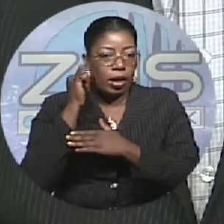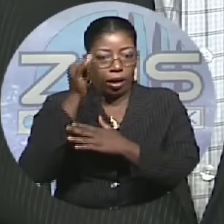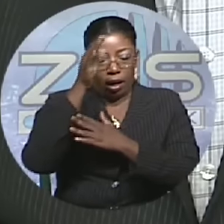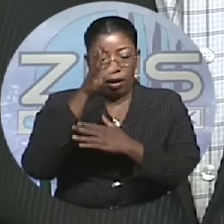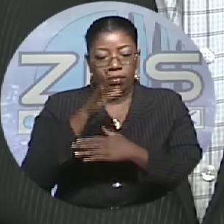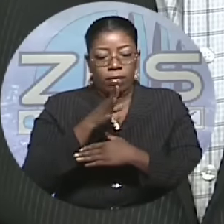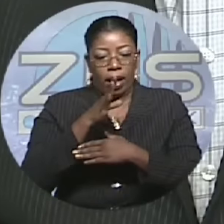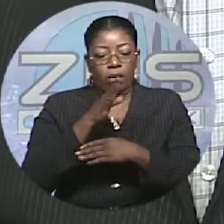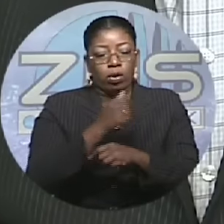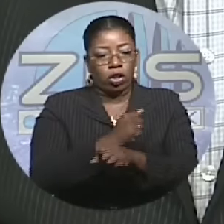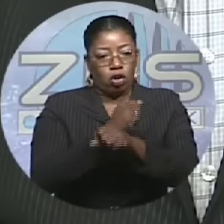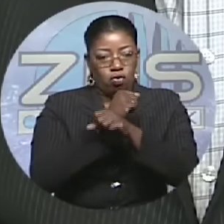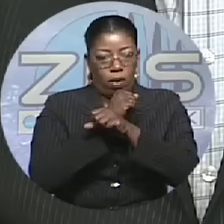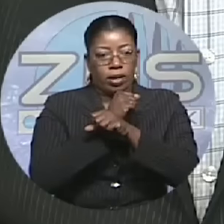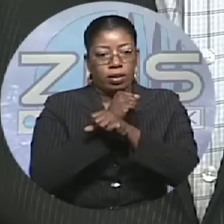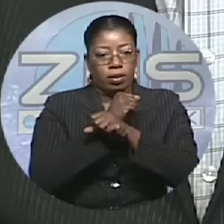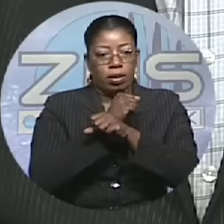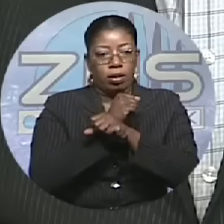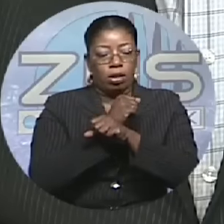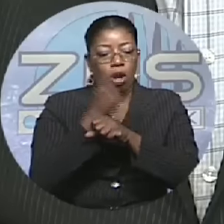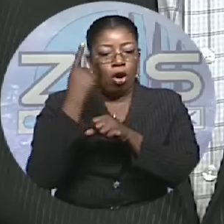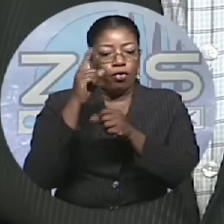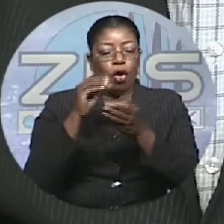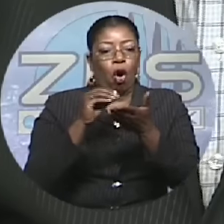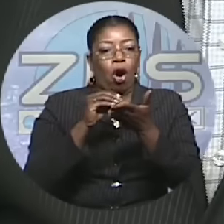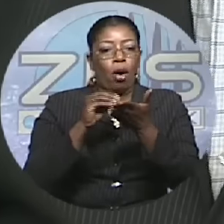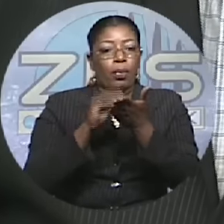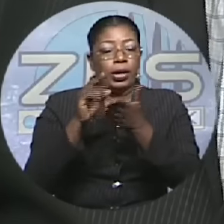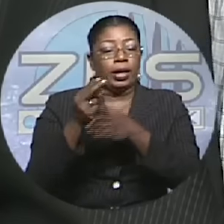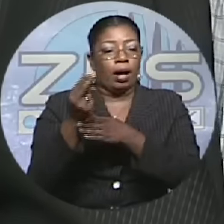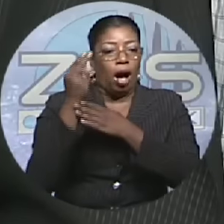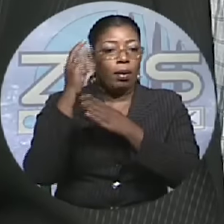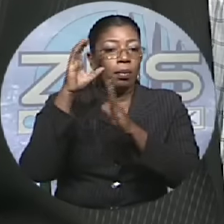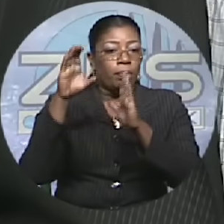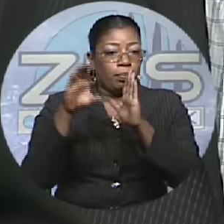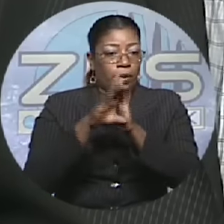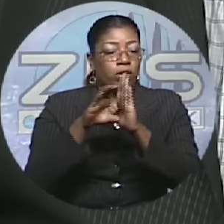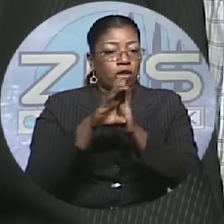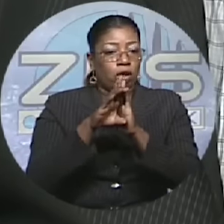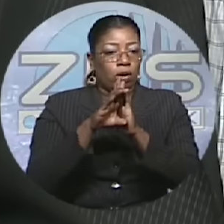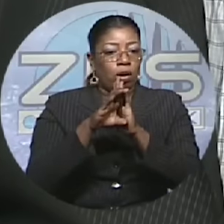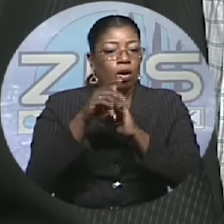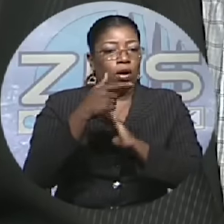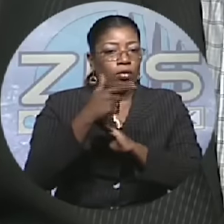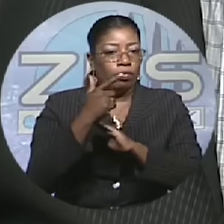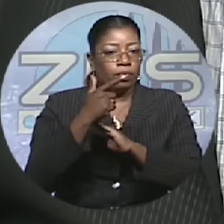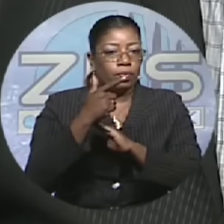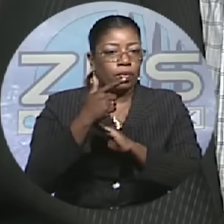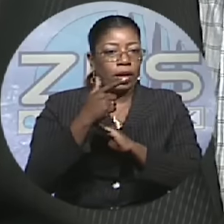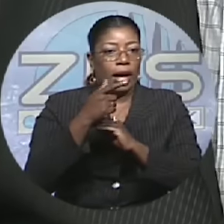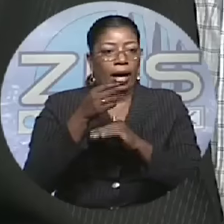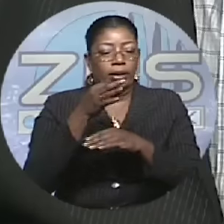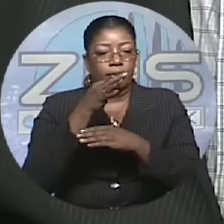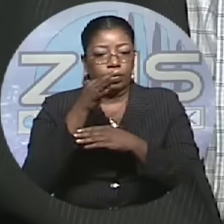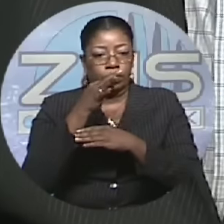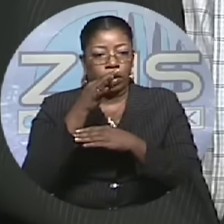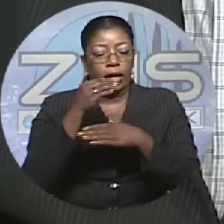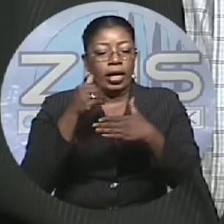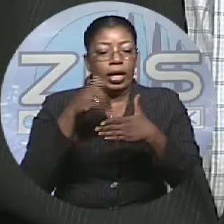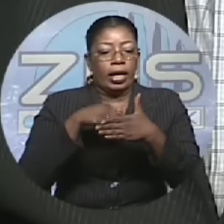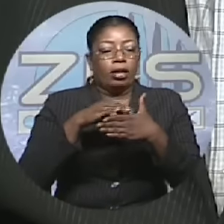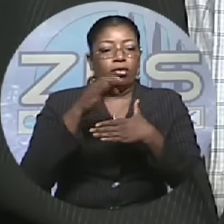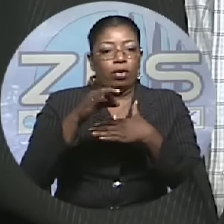drugs after photos surfaced on social media of him allegedly in possession of suspected drugs and an unlicensed firearm in the presence of a